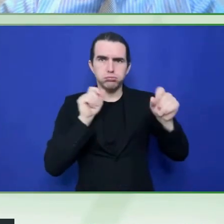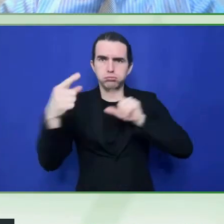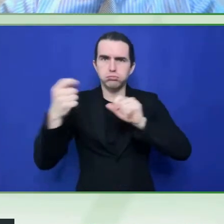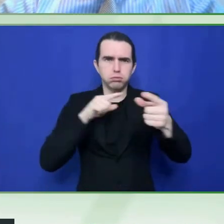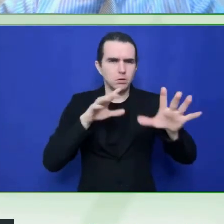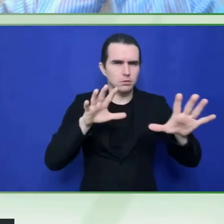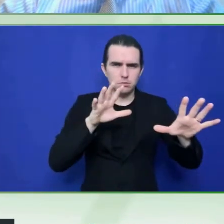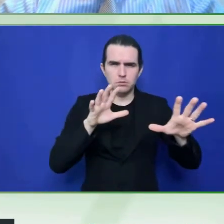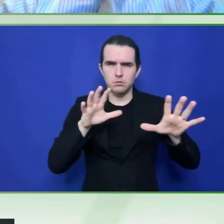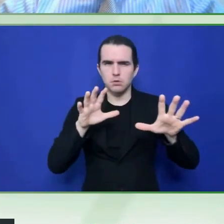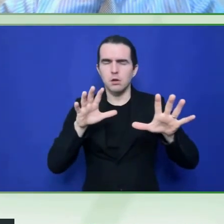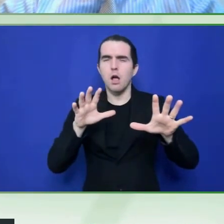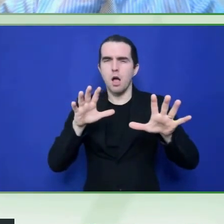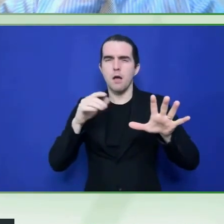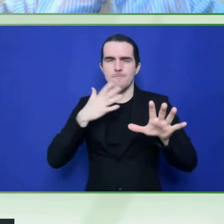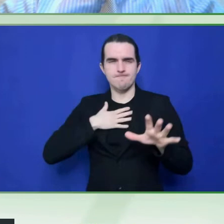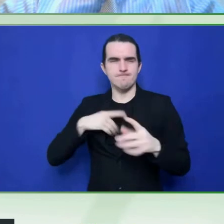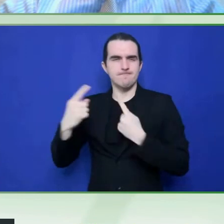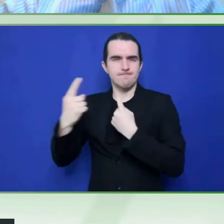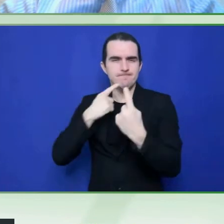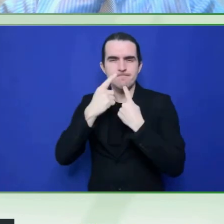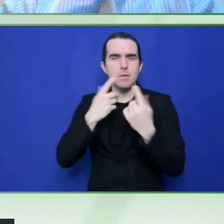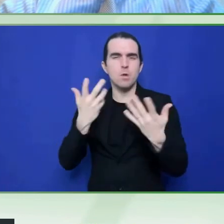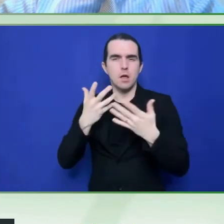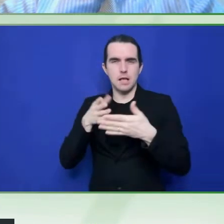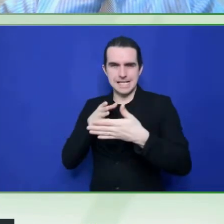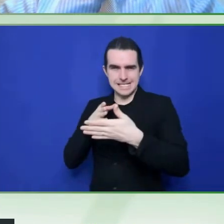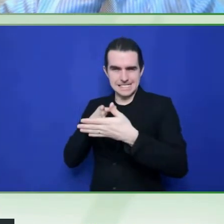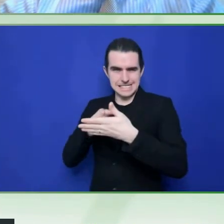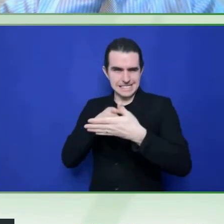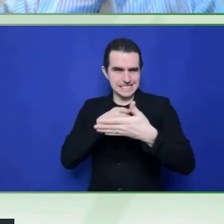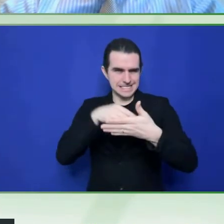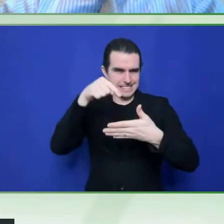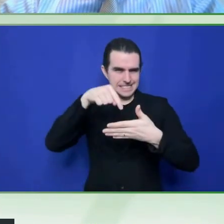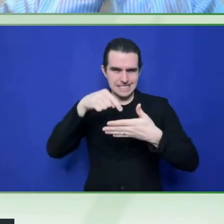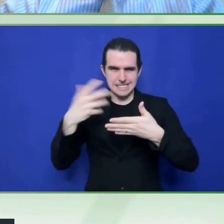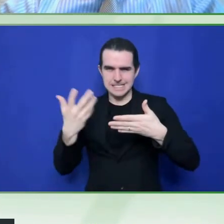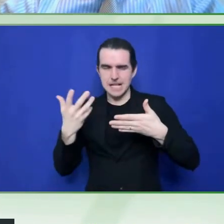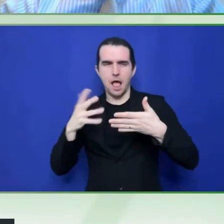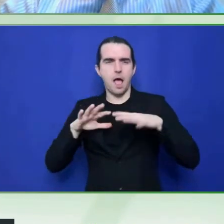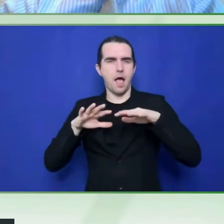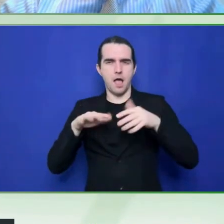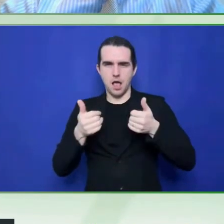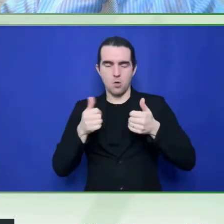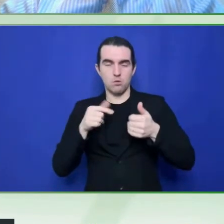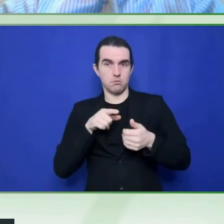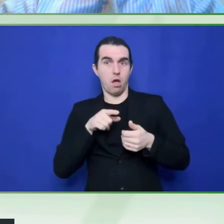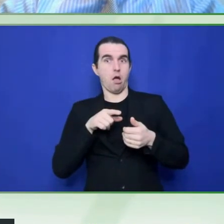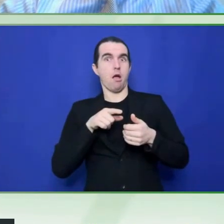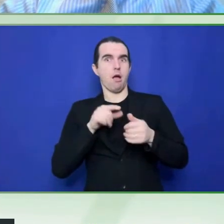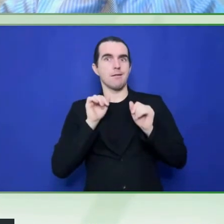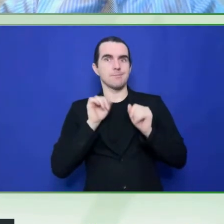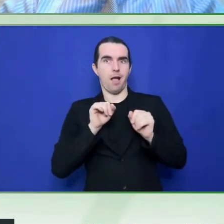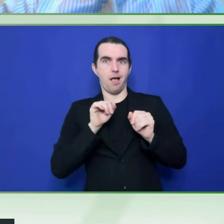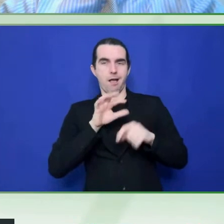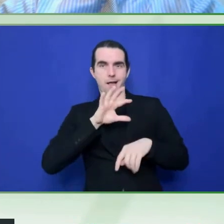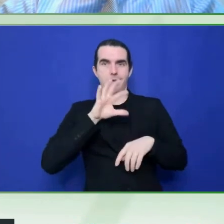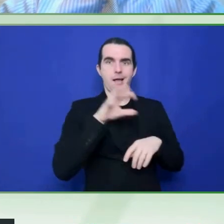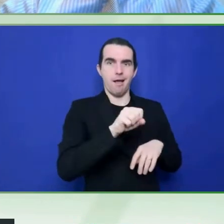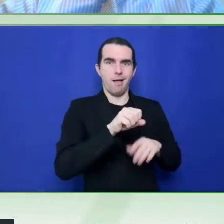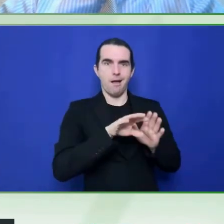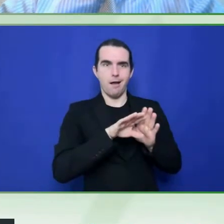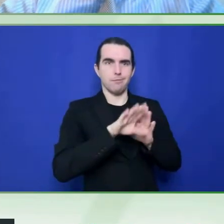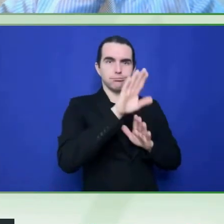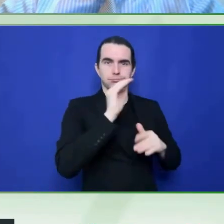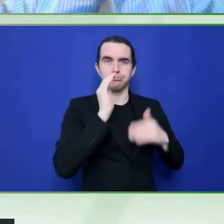our staff working from home. We provided all the relevant tools, all the relevant support for them. And then we